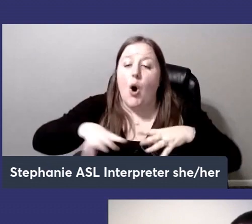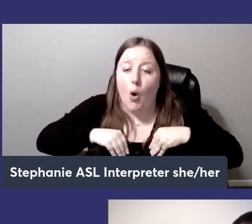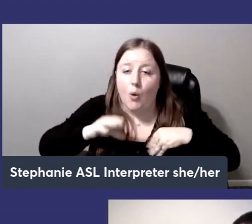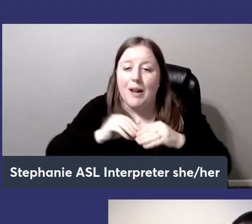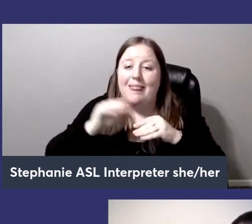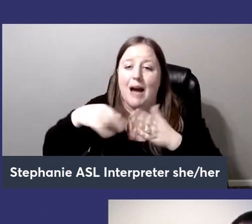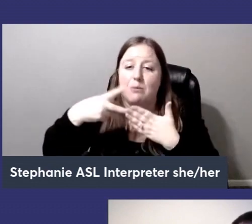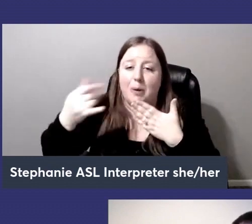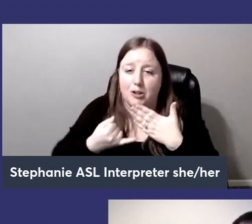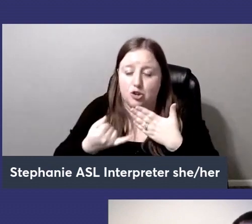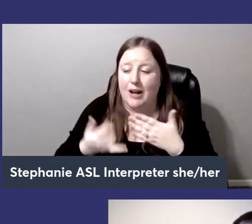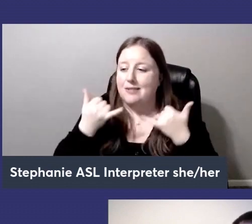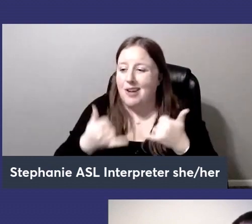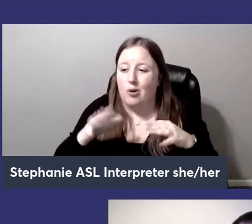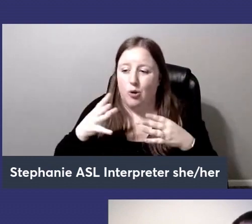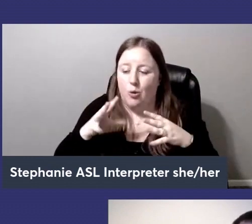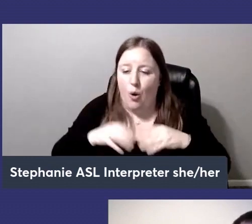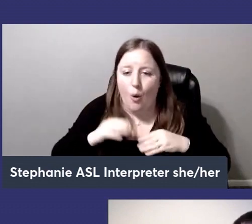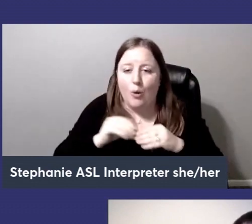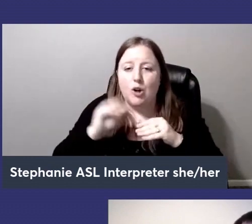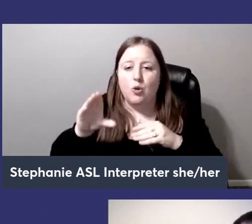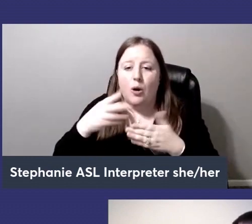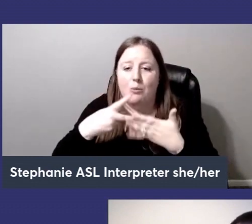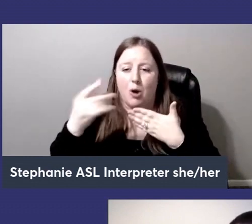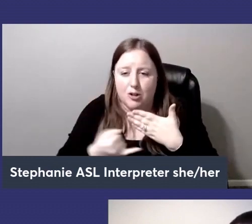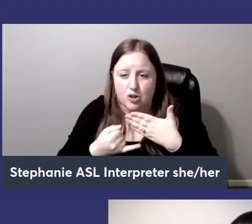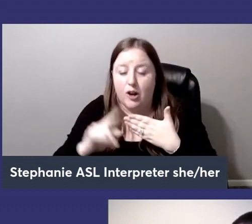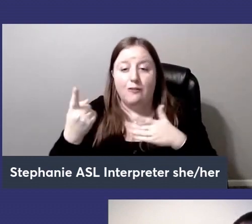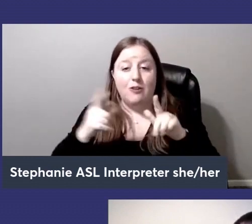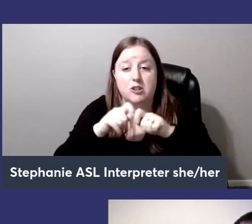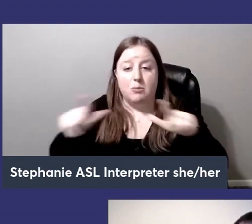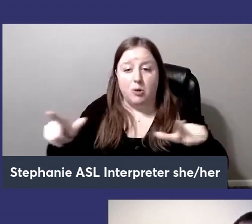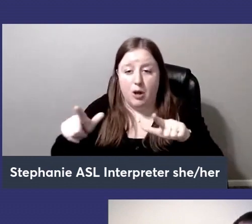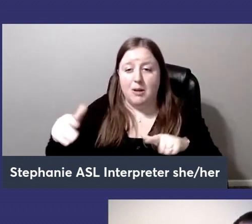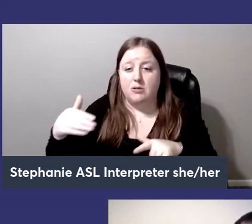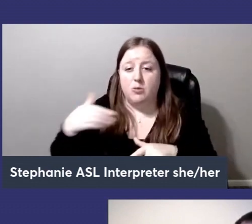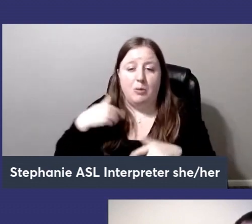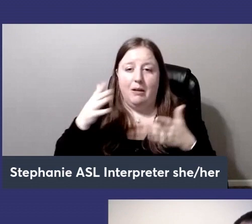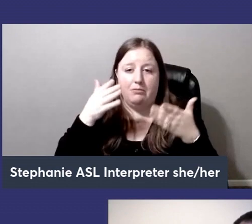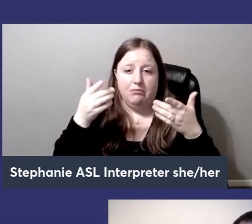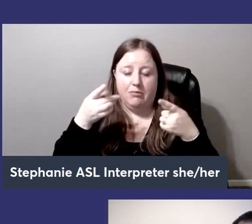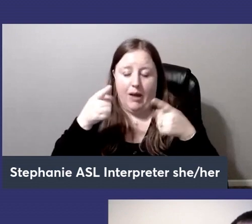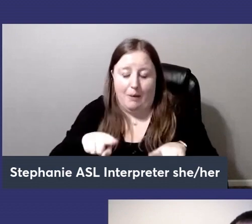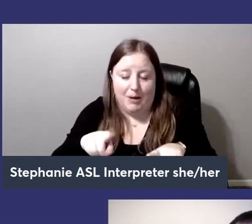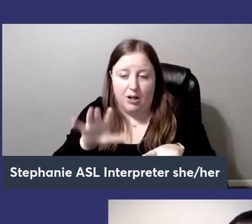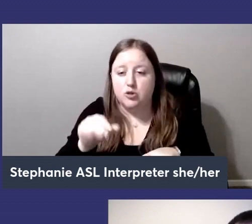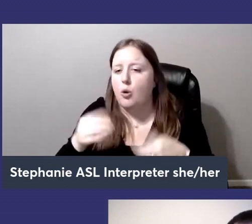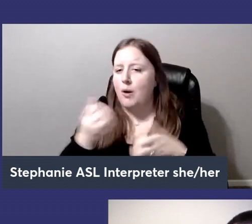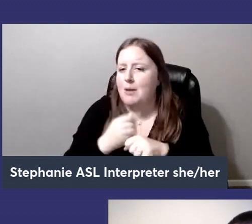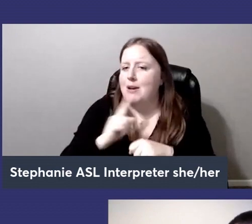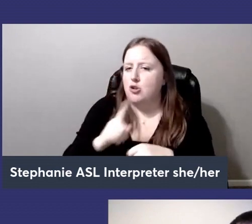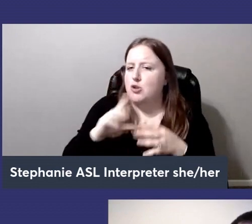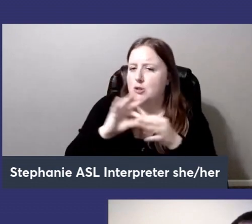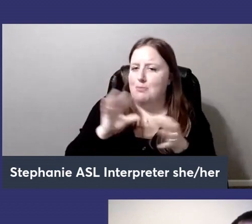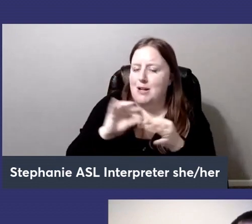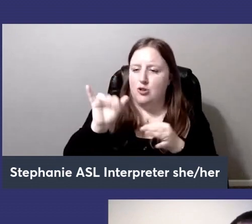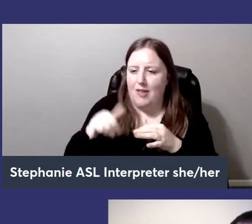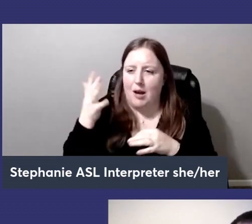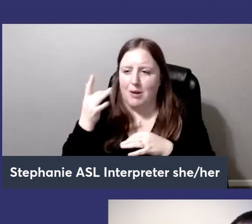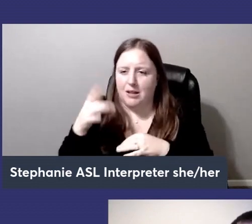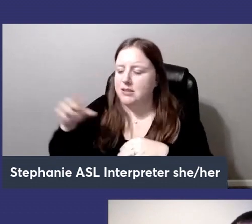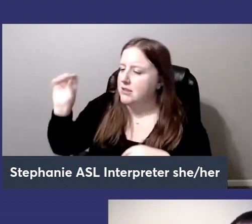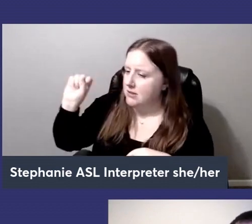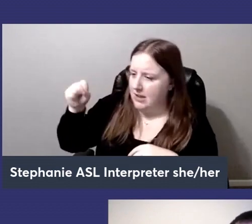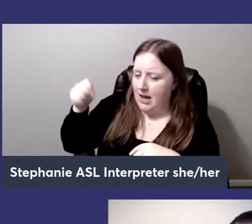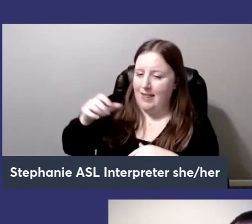again, now you own in your project, and your first deployment will actually already be happening. So I just want to make sure we call that one out too, because we got a lot of really